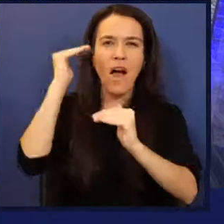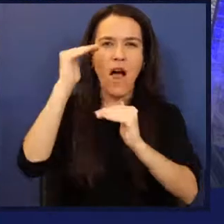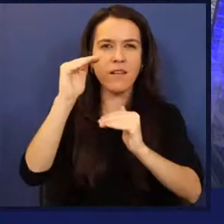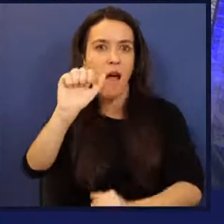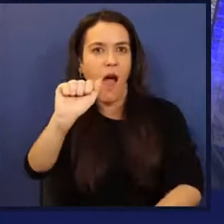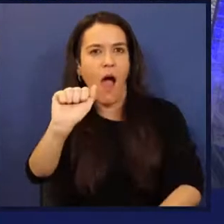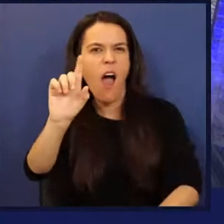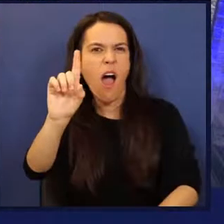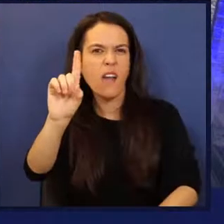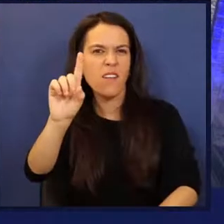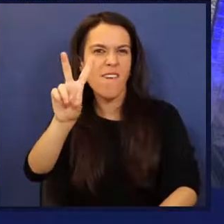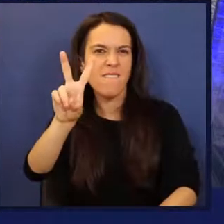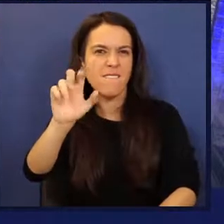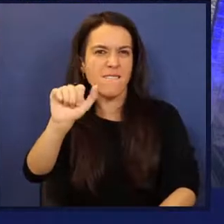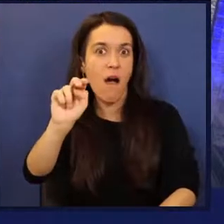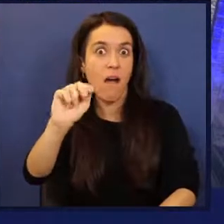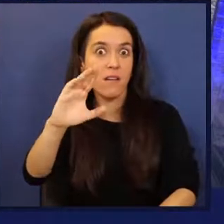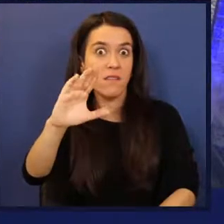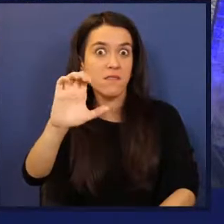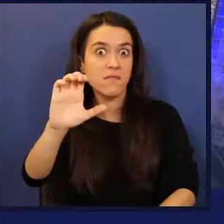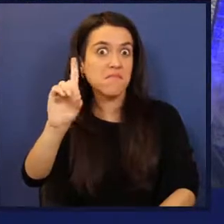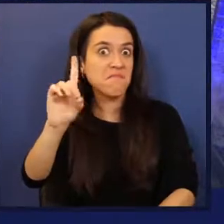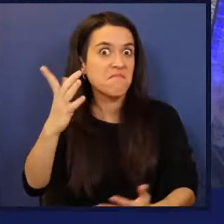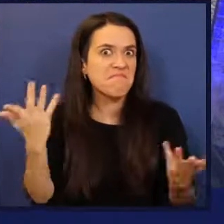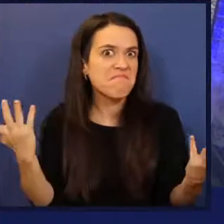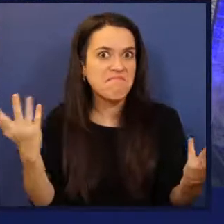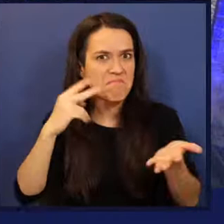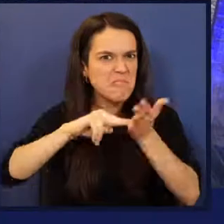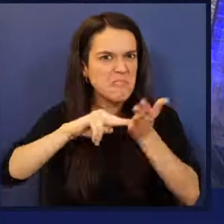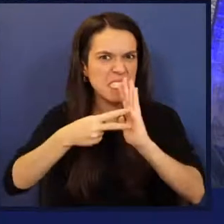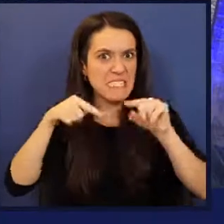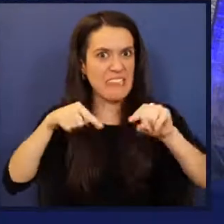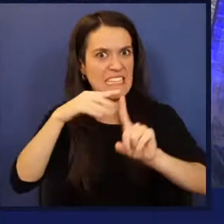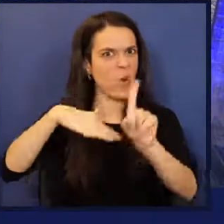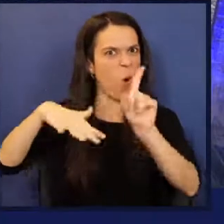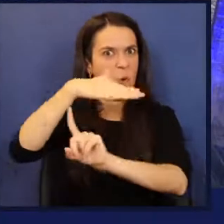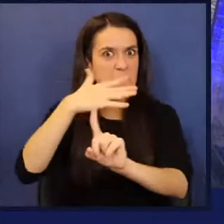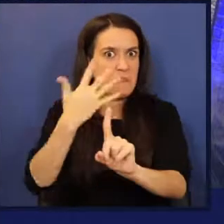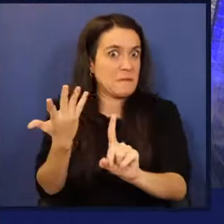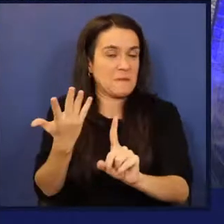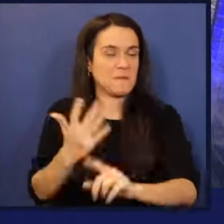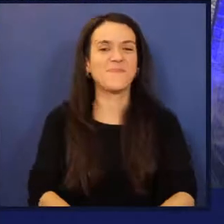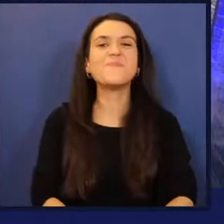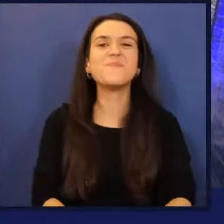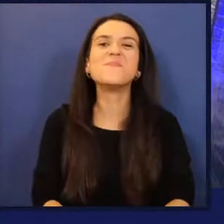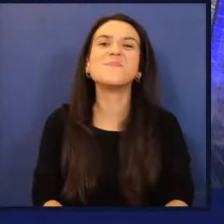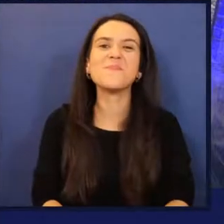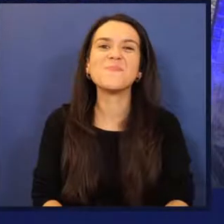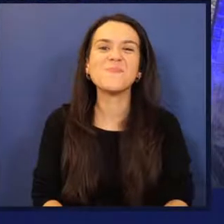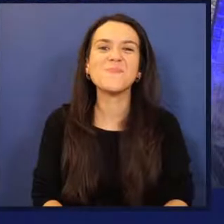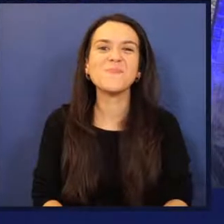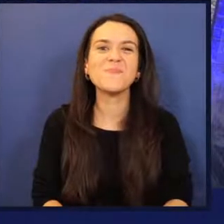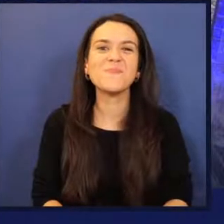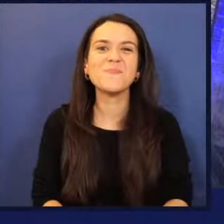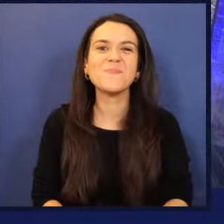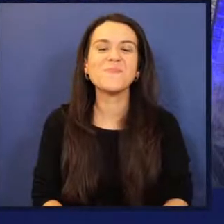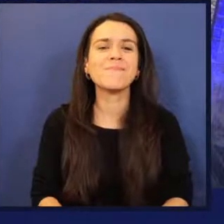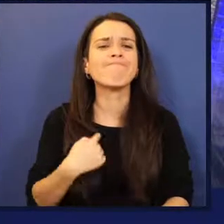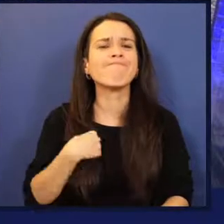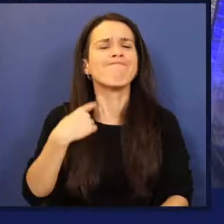maybe you can explain what advanced actually means in this case. Well, I think that when we talk about